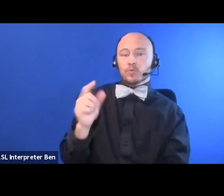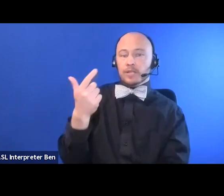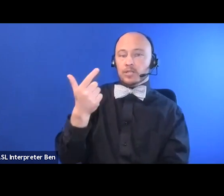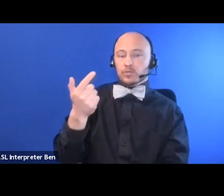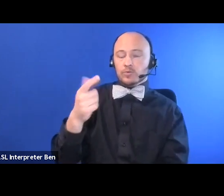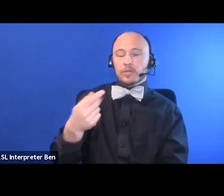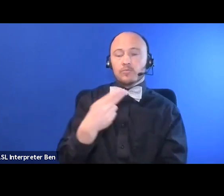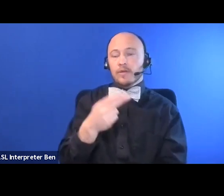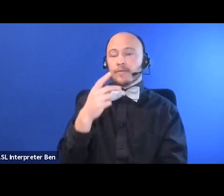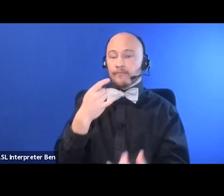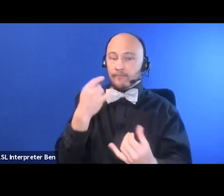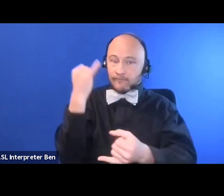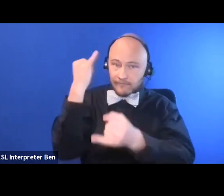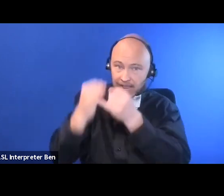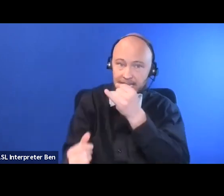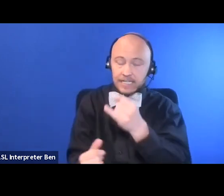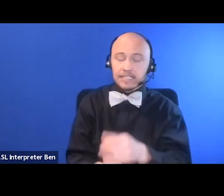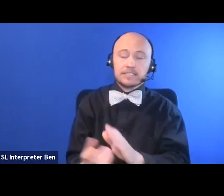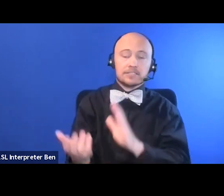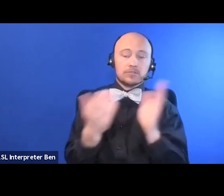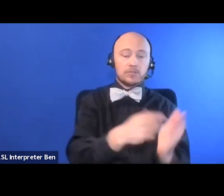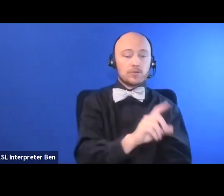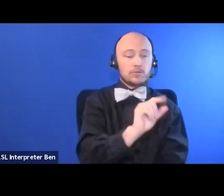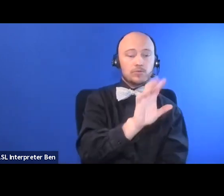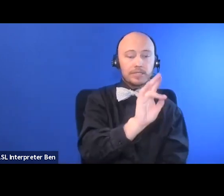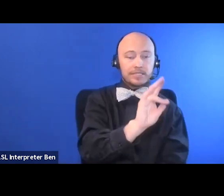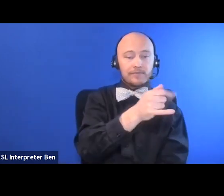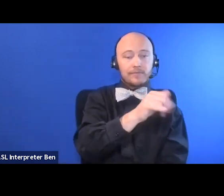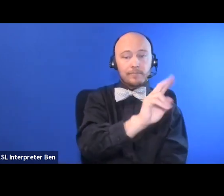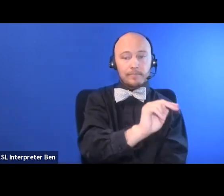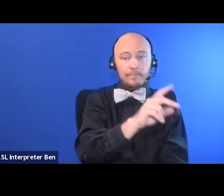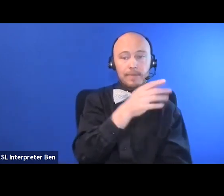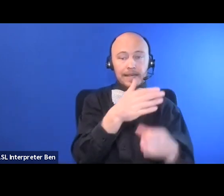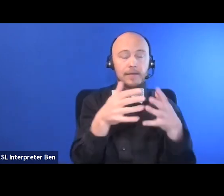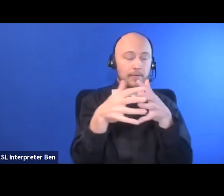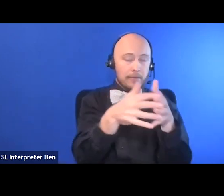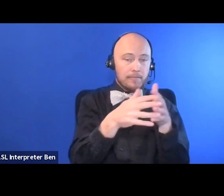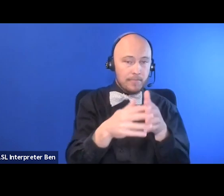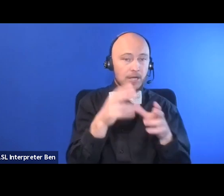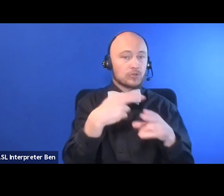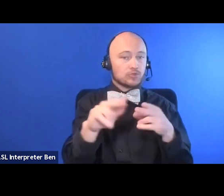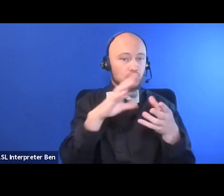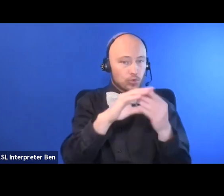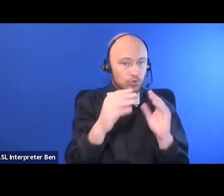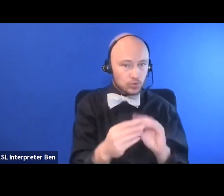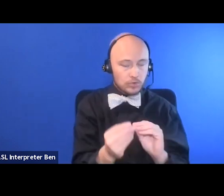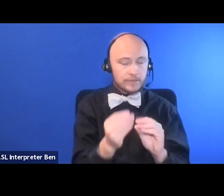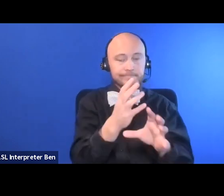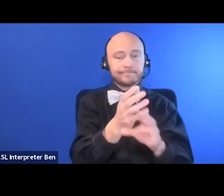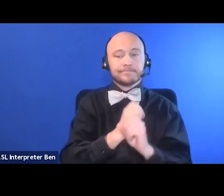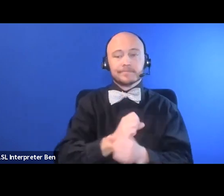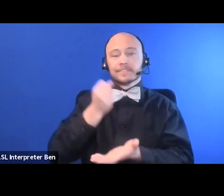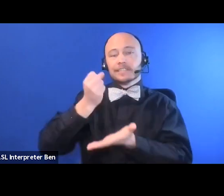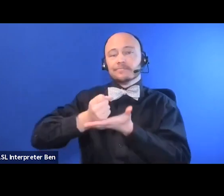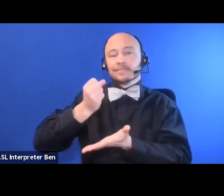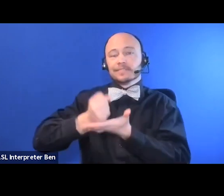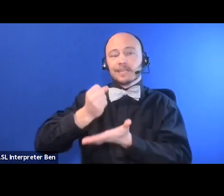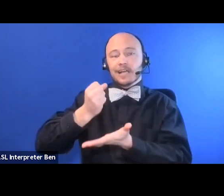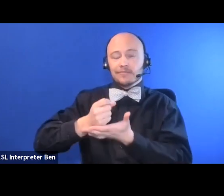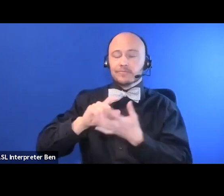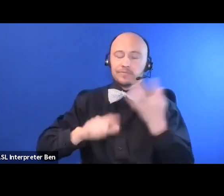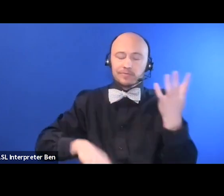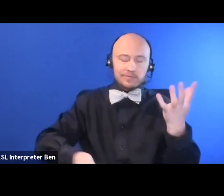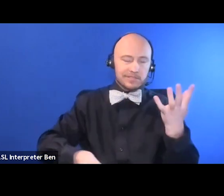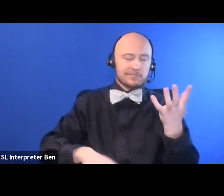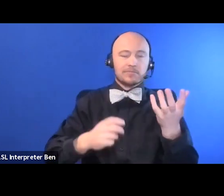Artist finalist, a 2017 PEN America Dow Short Story Prize winner, and has received scholarships from Breadloaf Writers